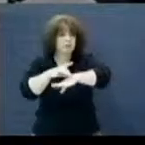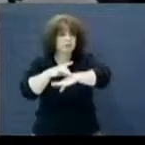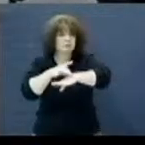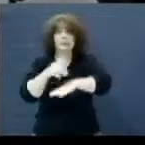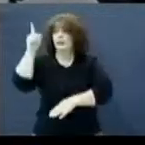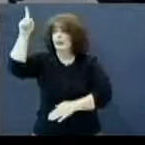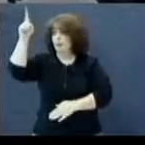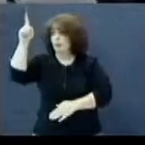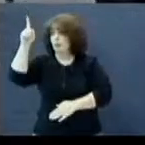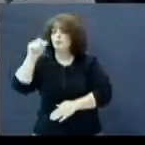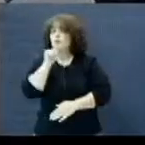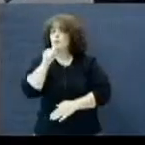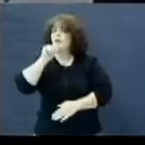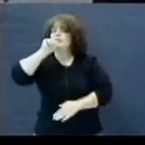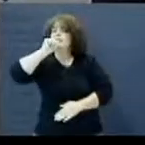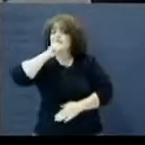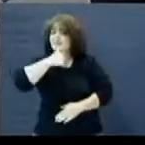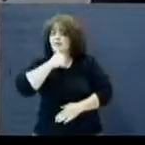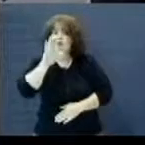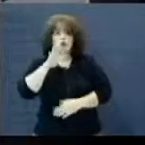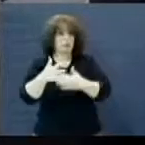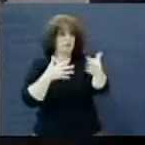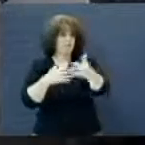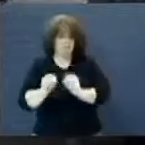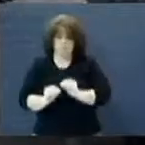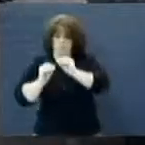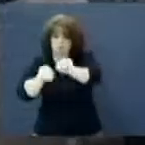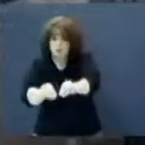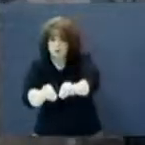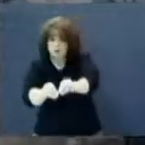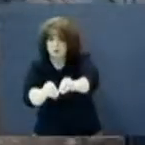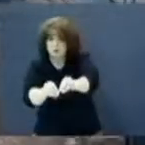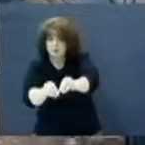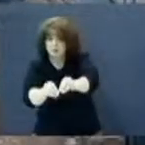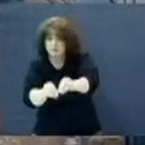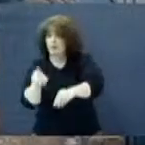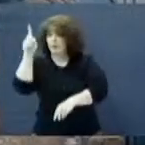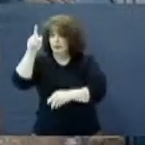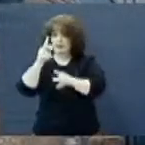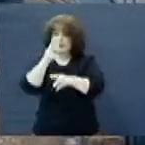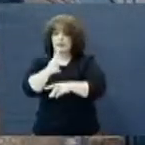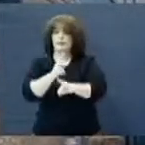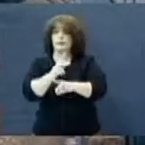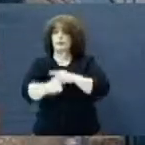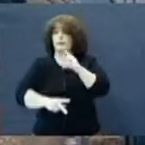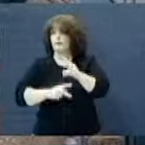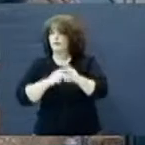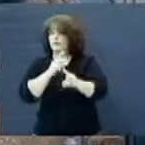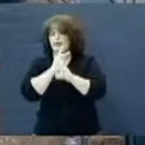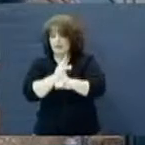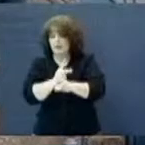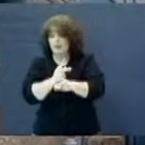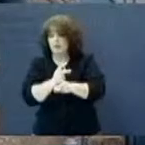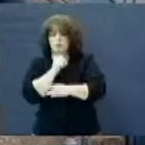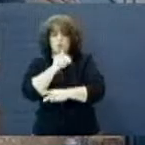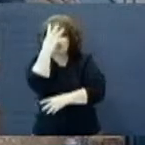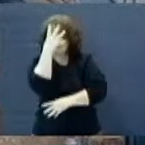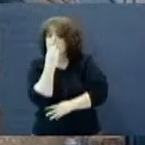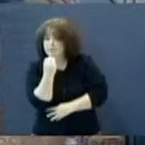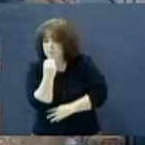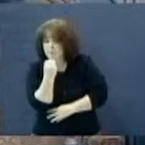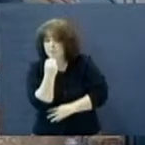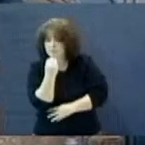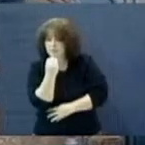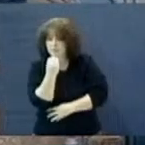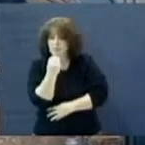will not suffer thy foot to be moved. He that keepeth thee will not slumber. Behold,